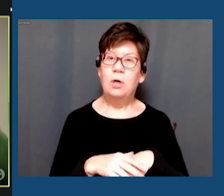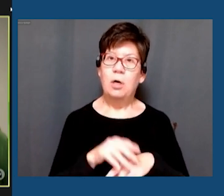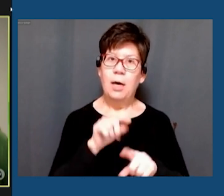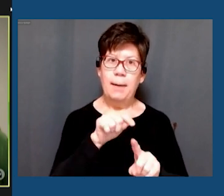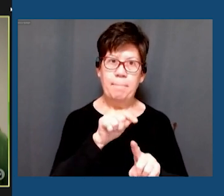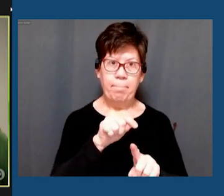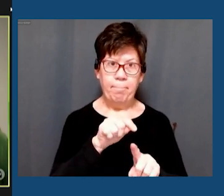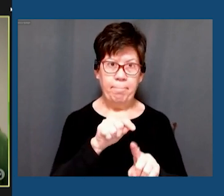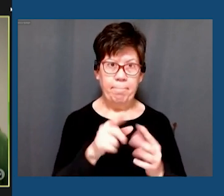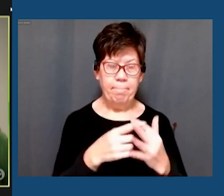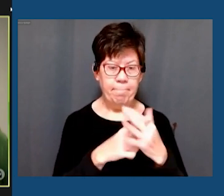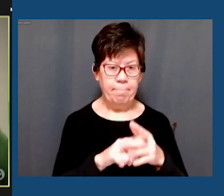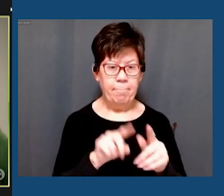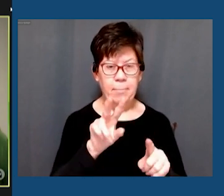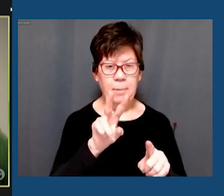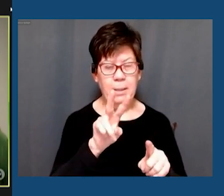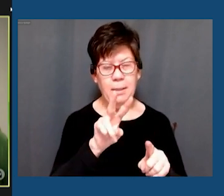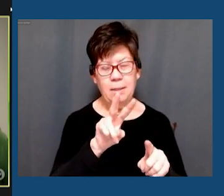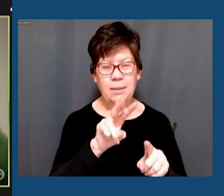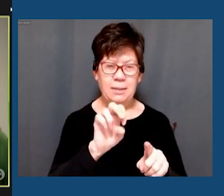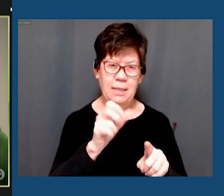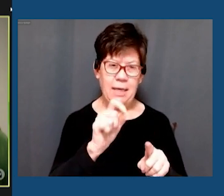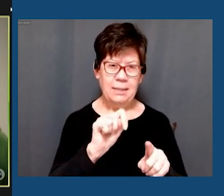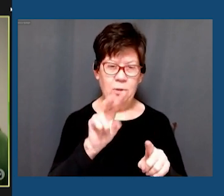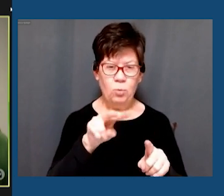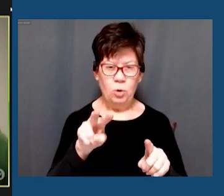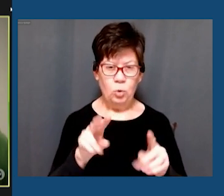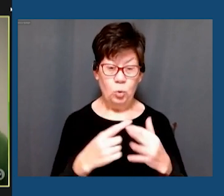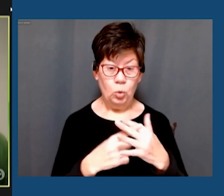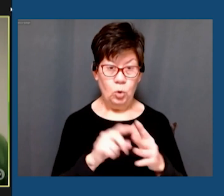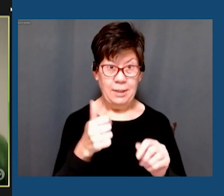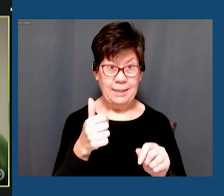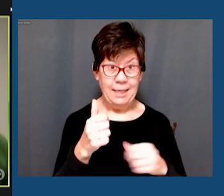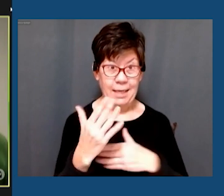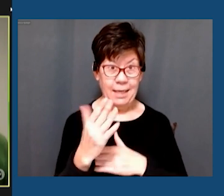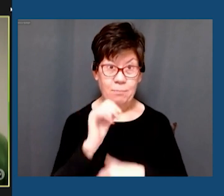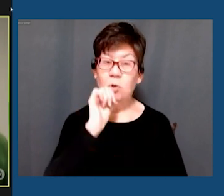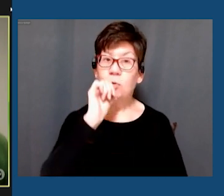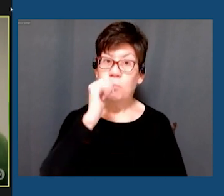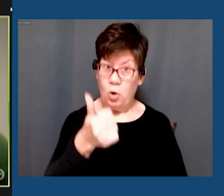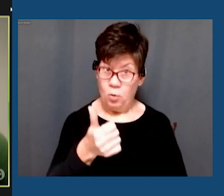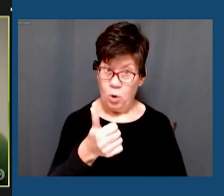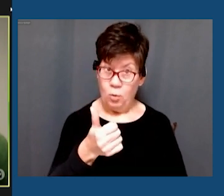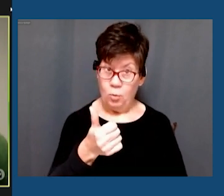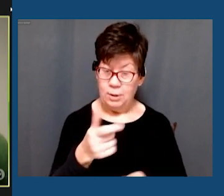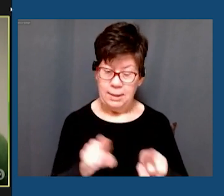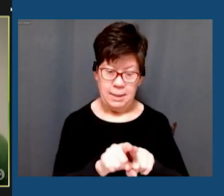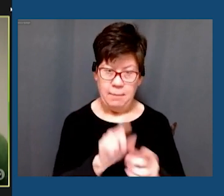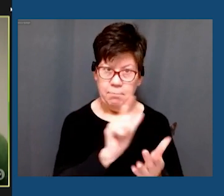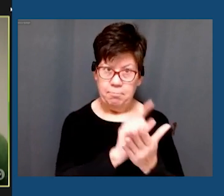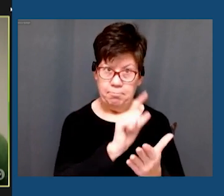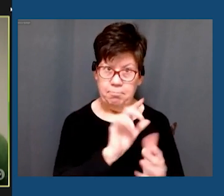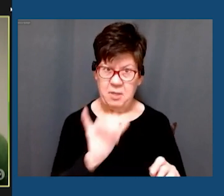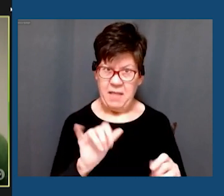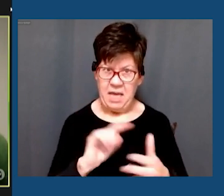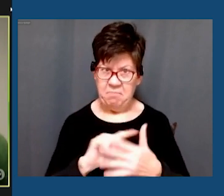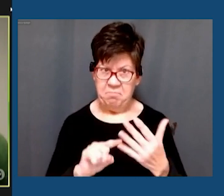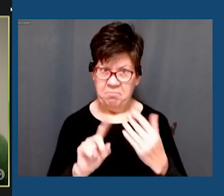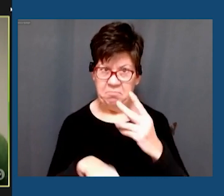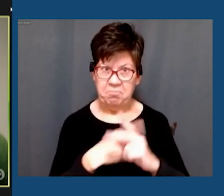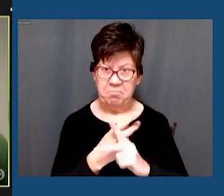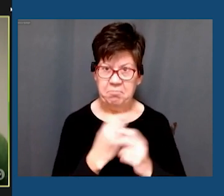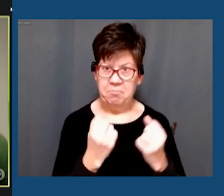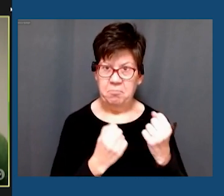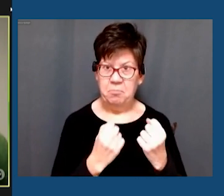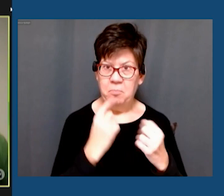beginning from exit 22, beginning at 10 a.m. Tomorrow. So more empty truck,